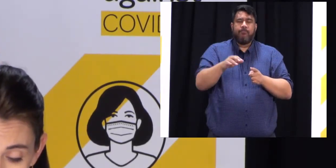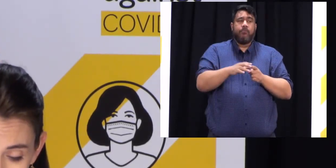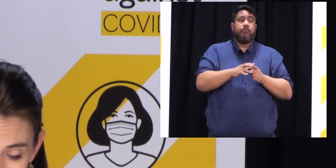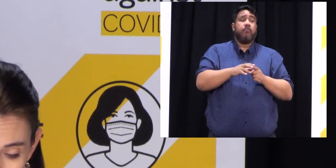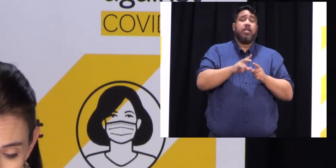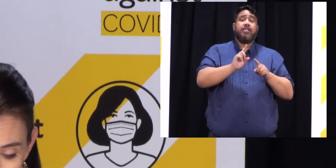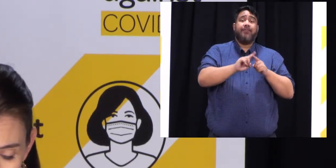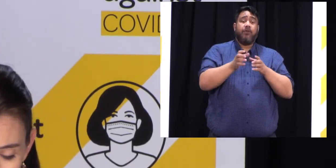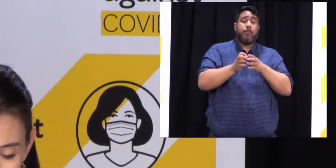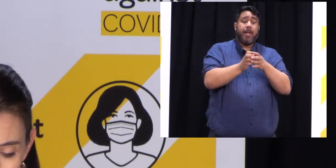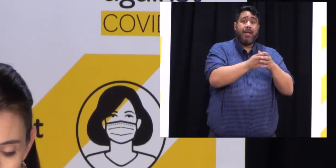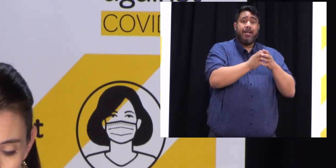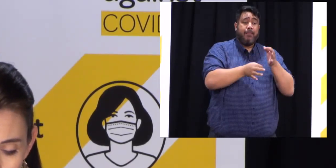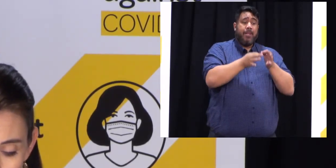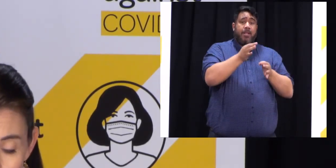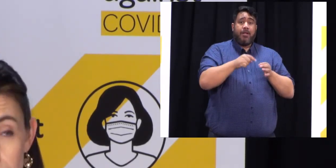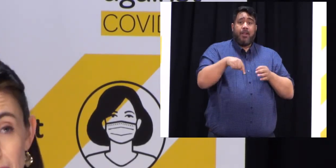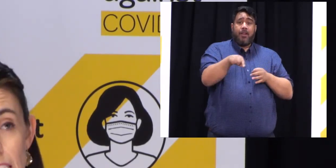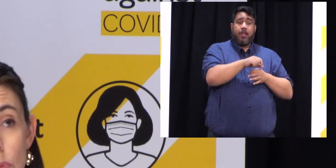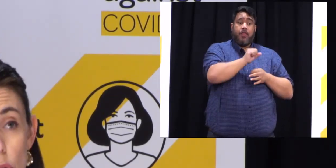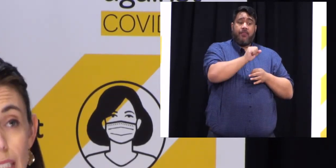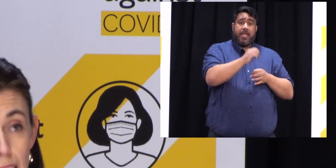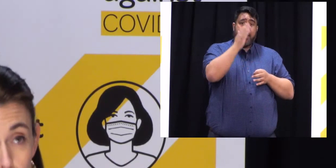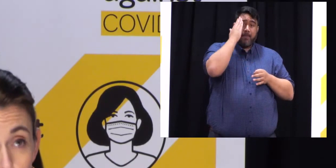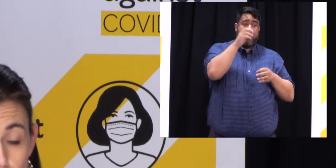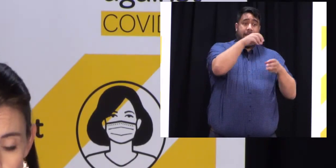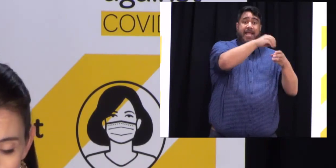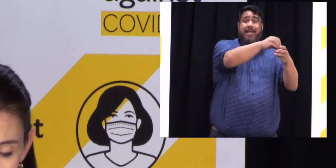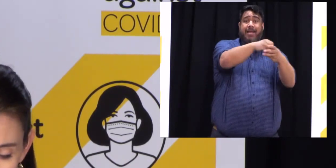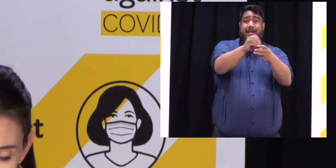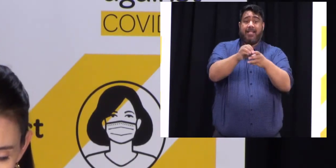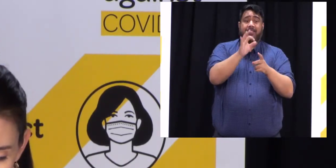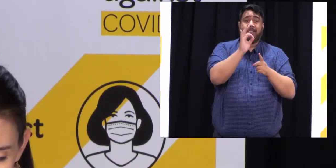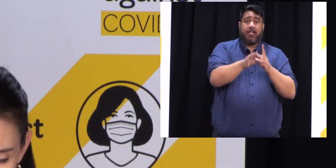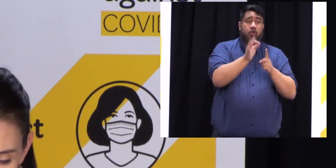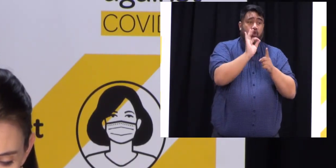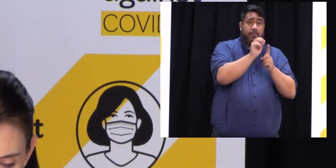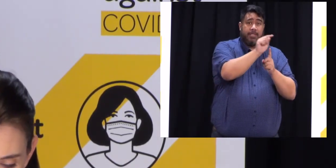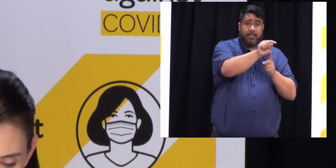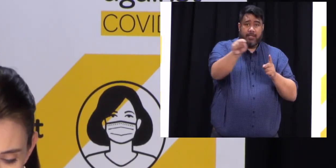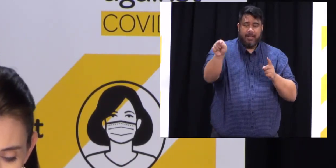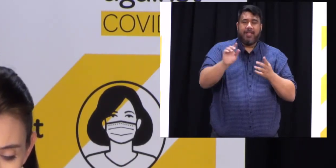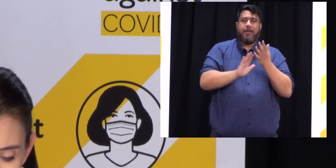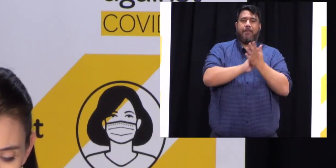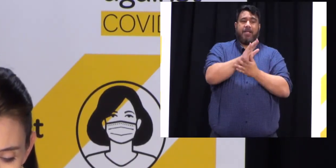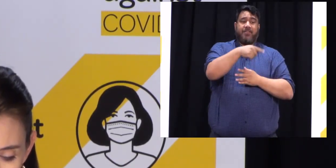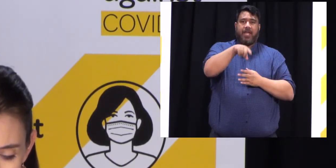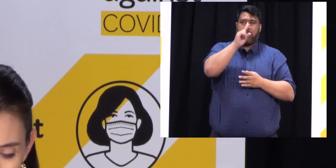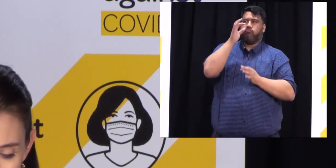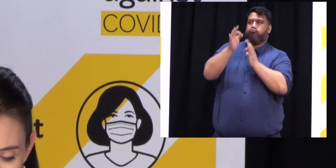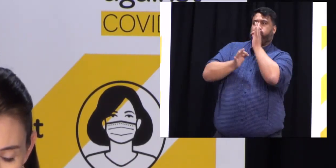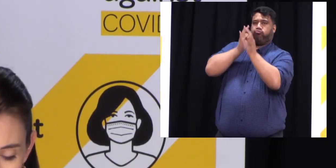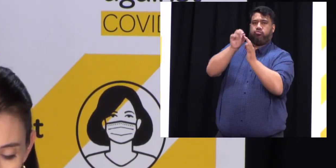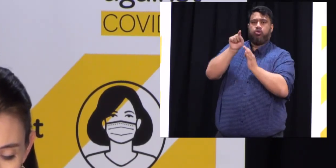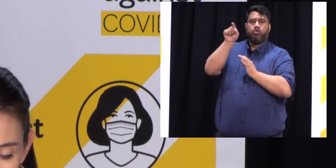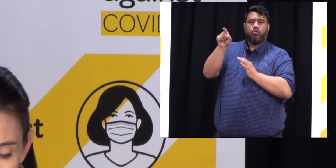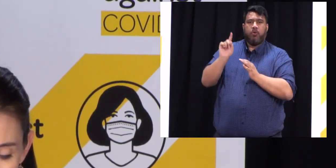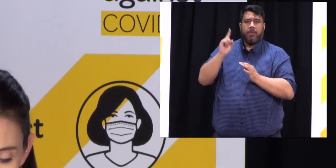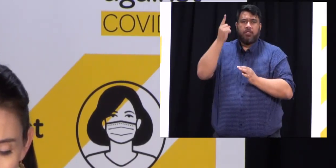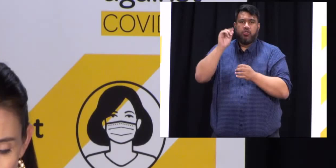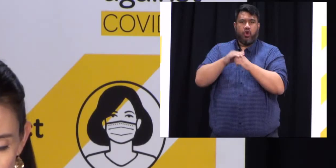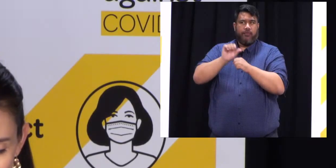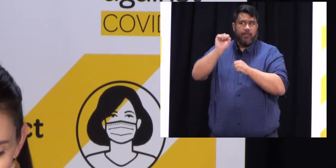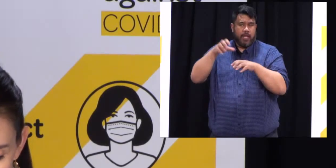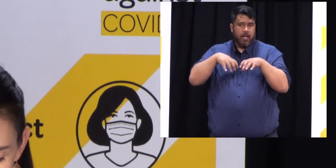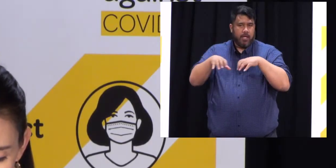spokespeople on them. As these committees will continue to meet virtually, that will allow us to balance safety